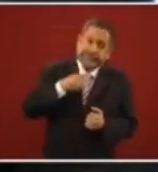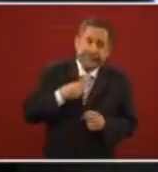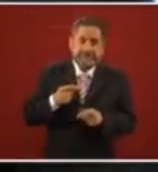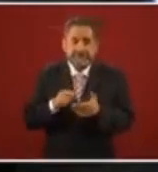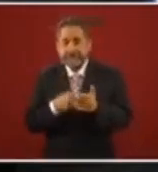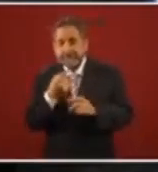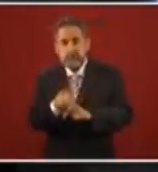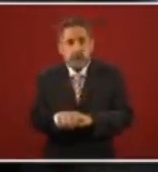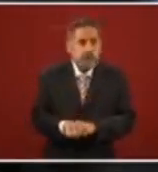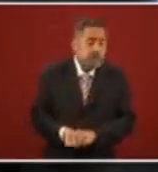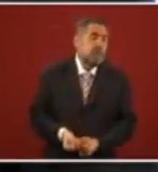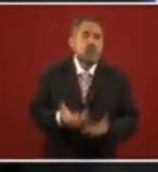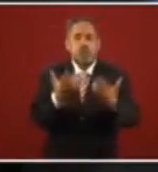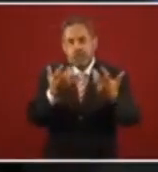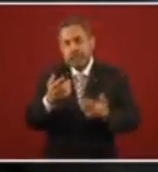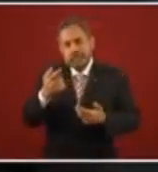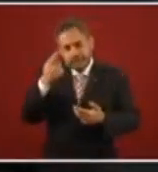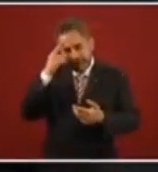corra entre las colonias